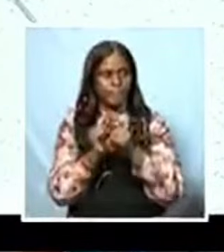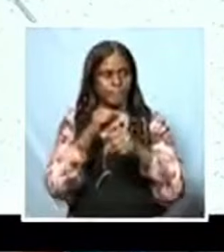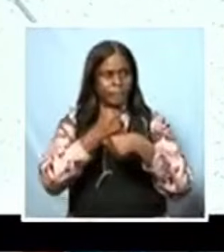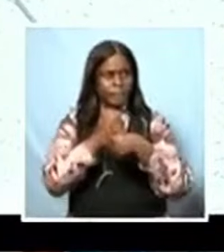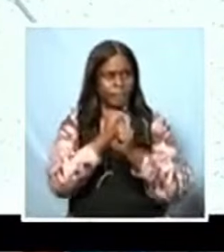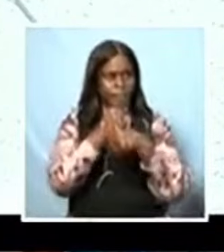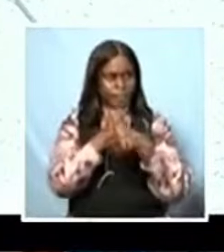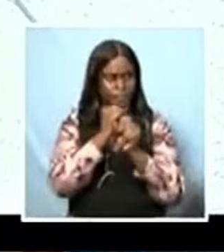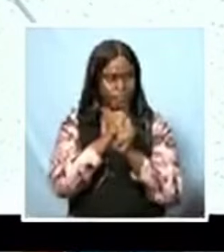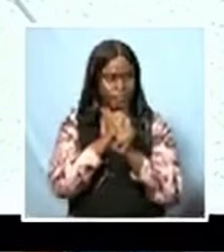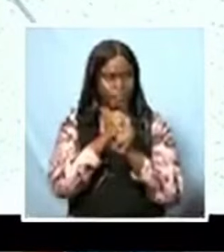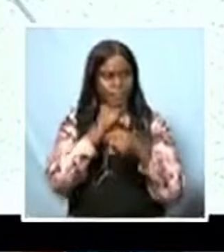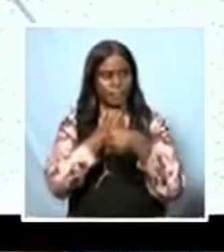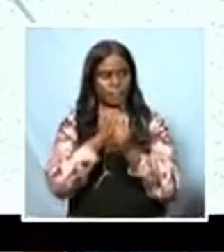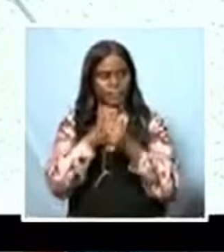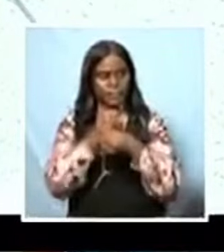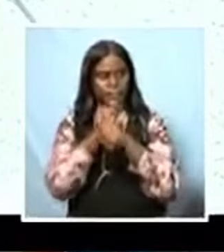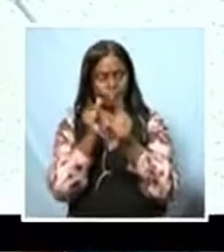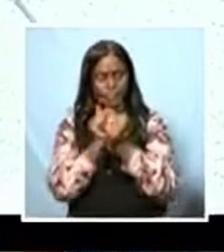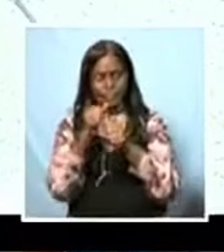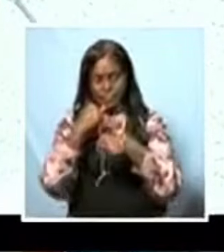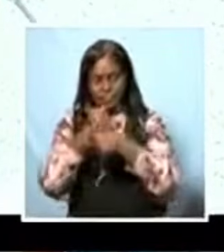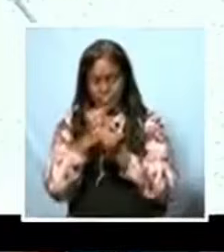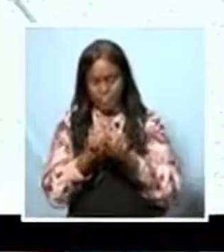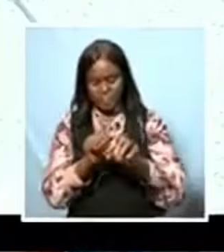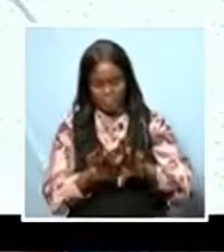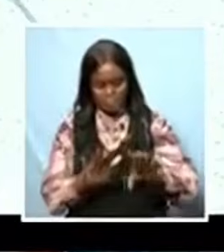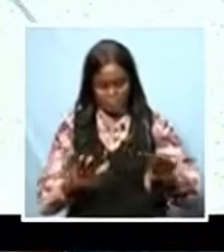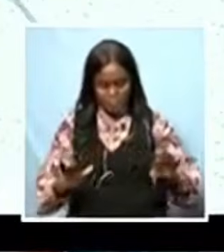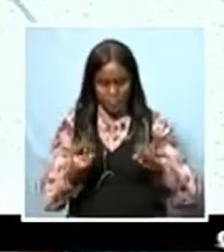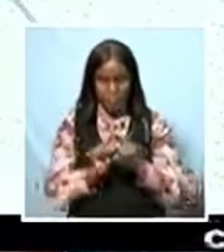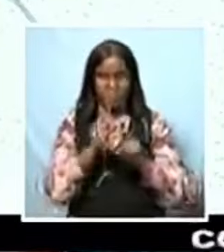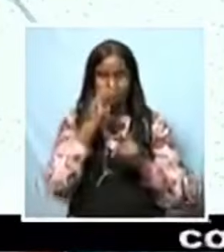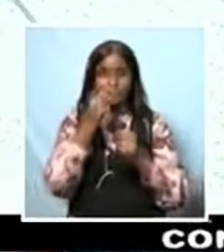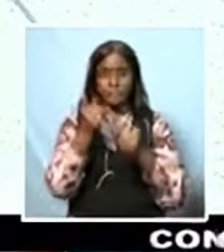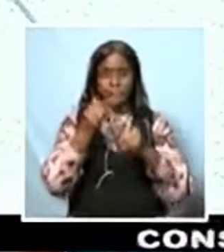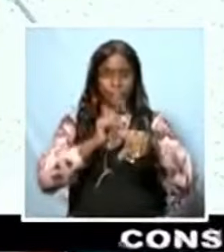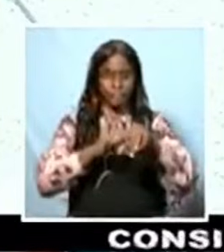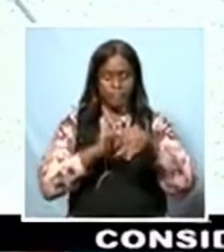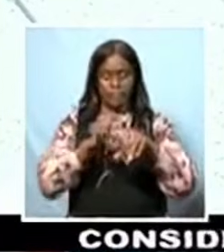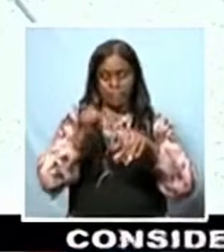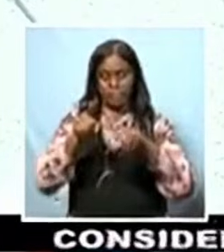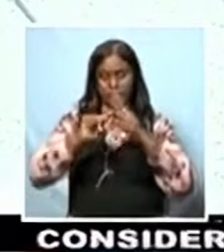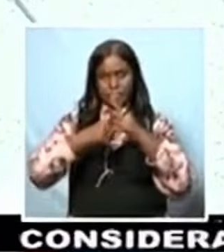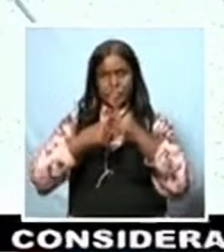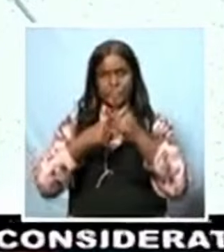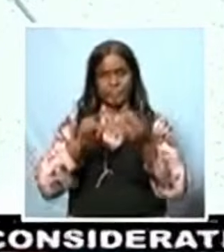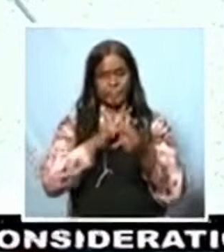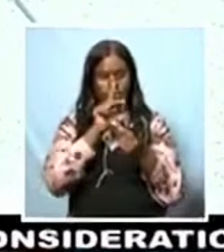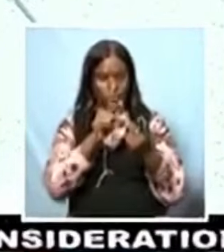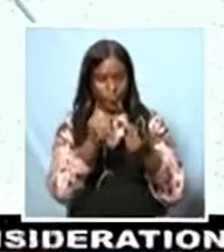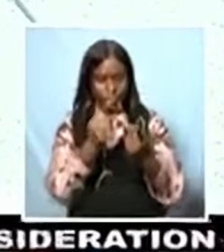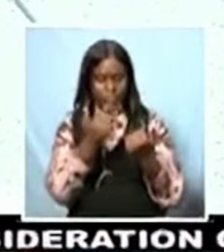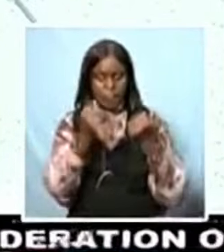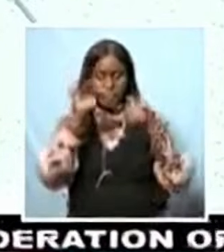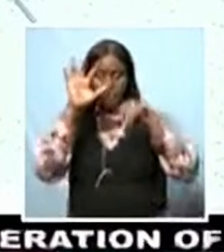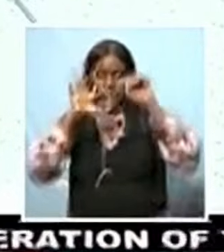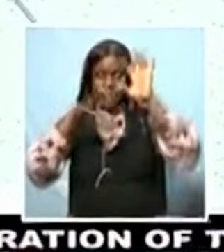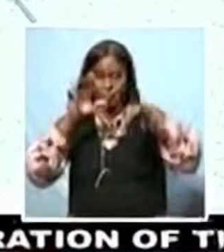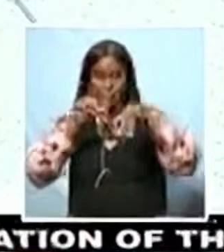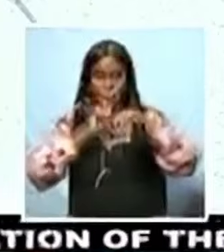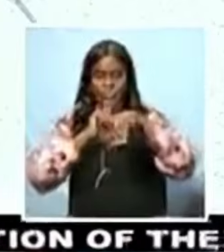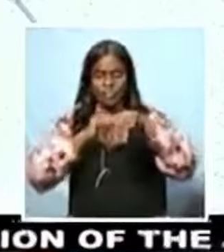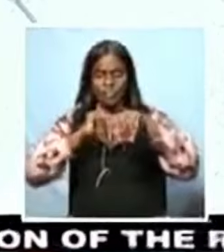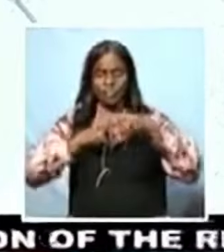compacting and doing some paving, and looking at the time it started, this is the rain season period. We